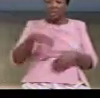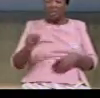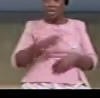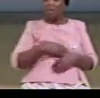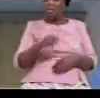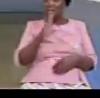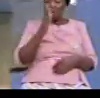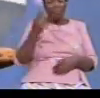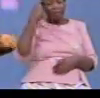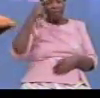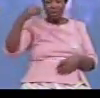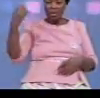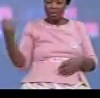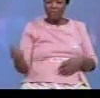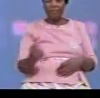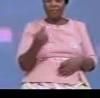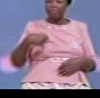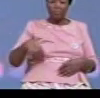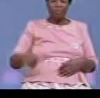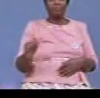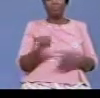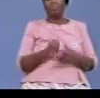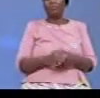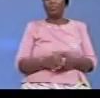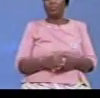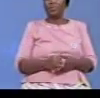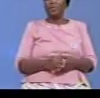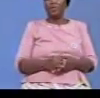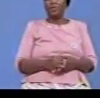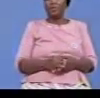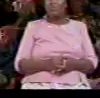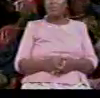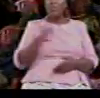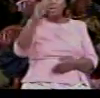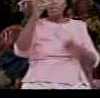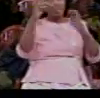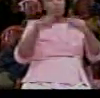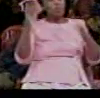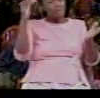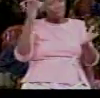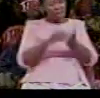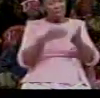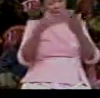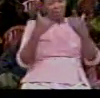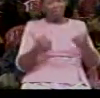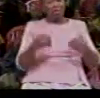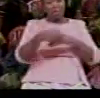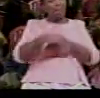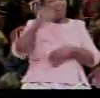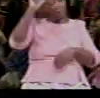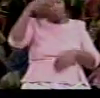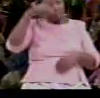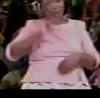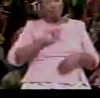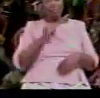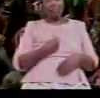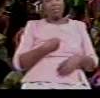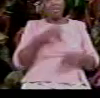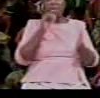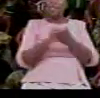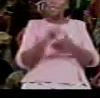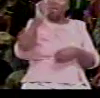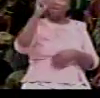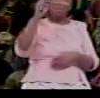forever and ever. He comes again tonight, reminding us that he